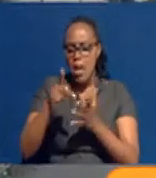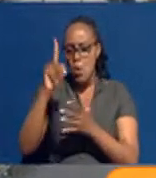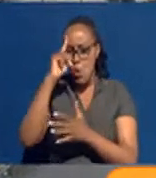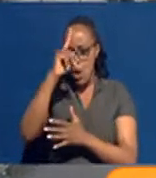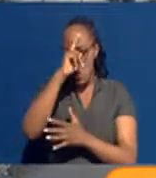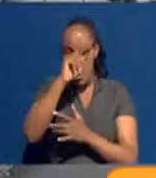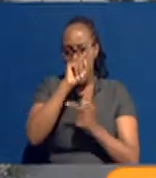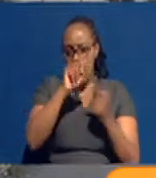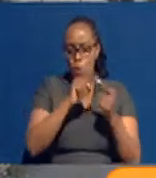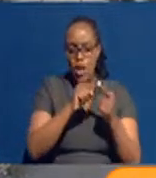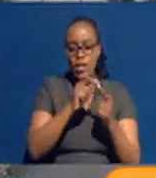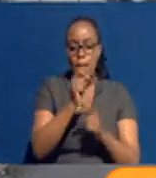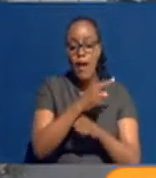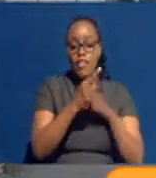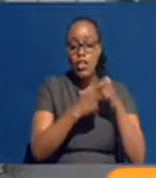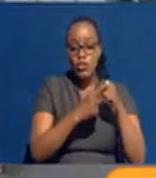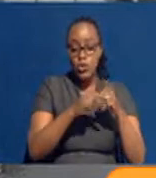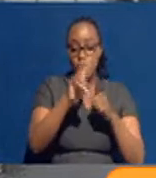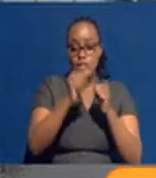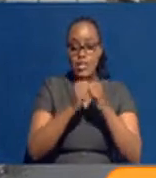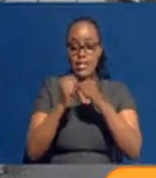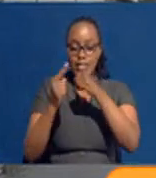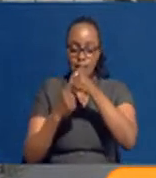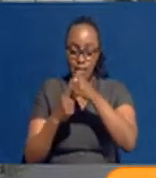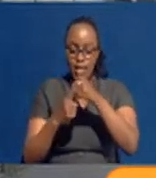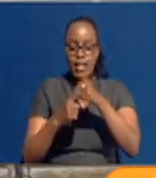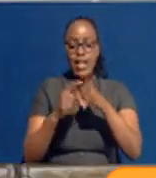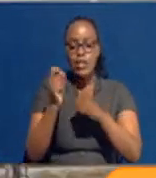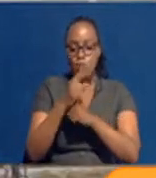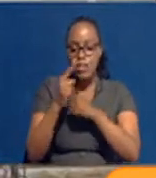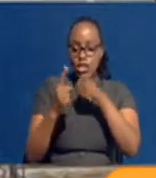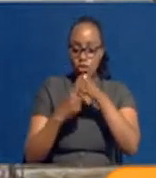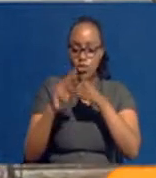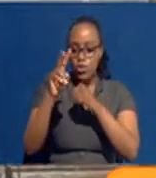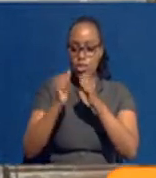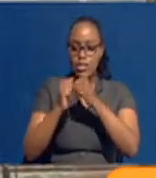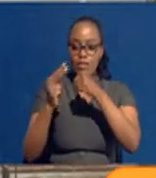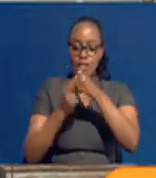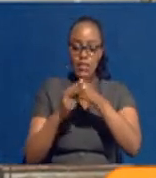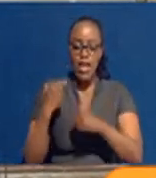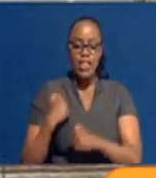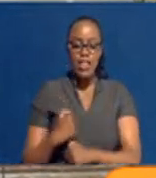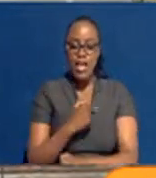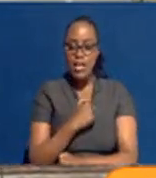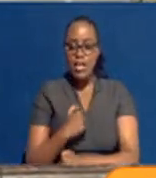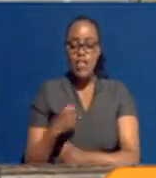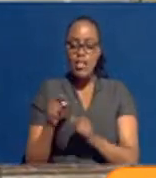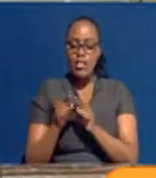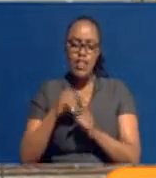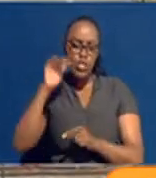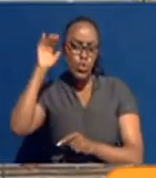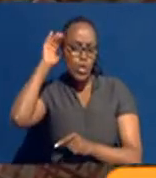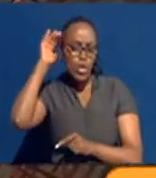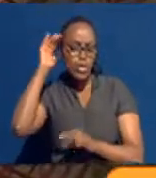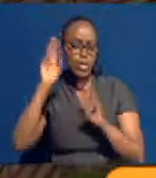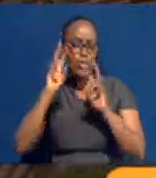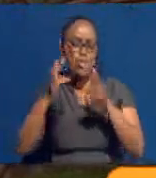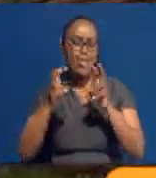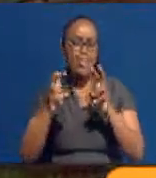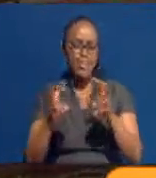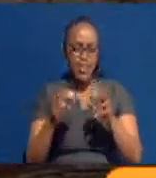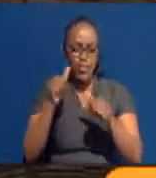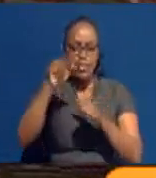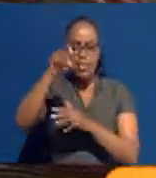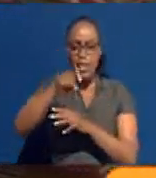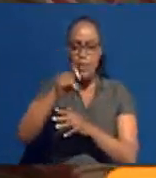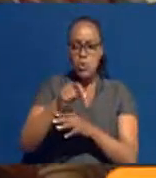between June 2016 and June 2017. Wakumile regretted that he was forced to listen to a matter that should have